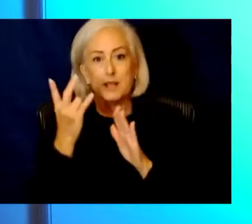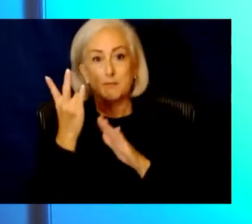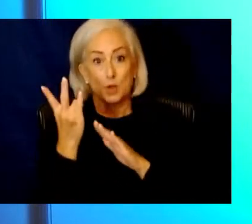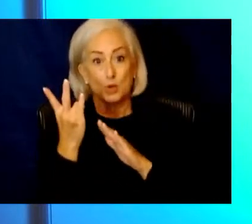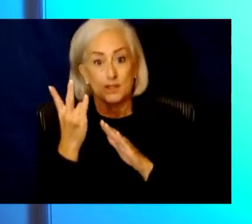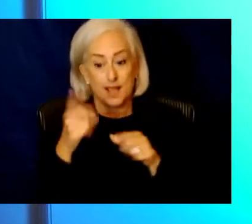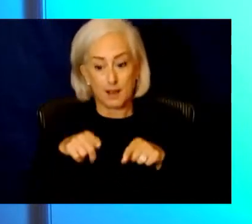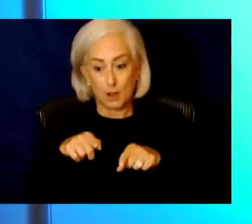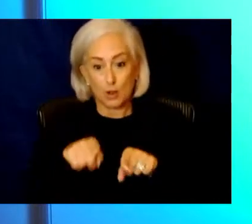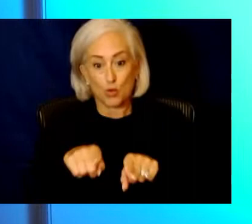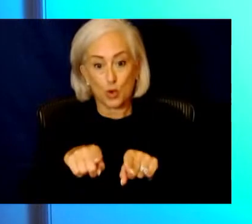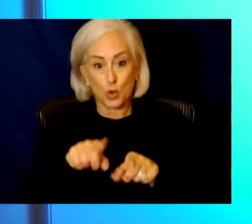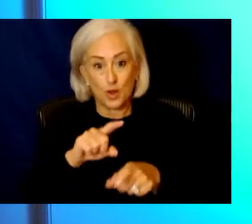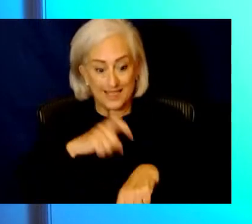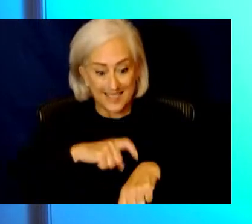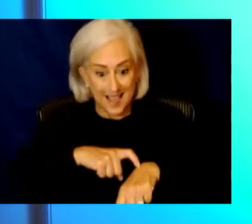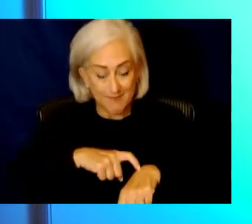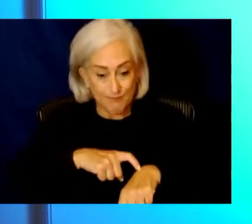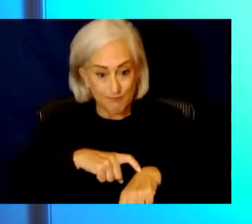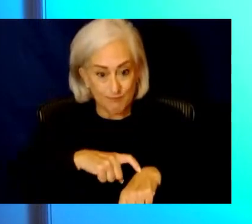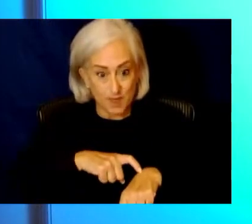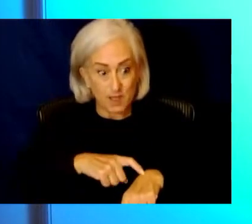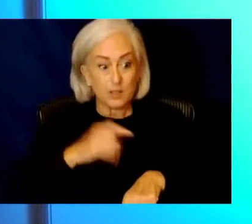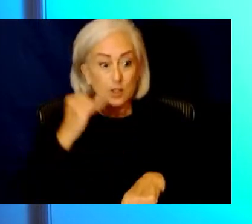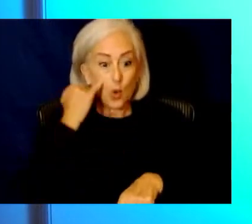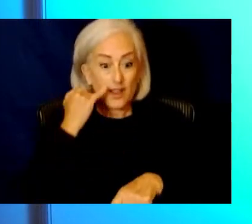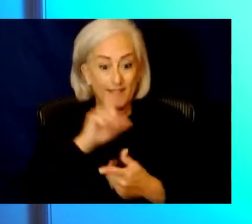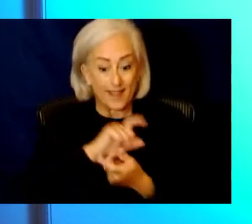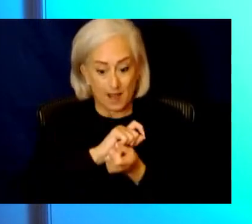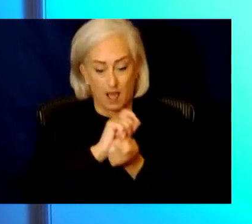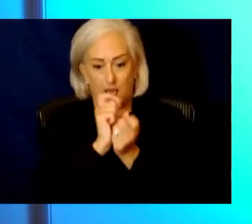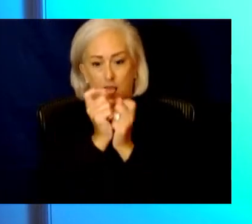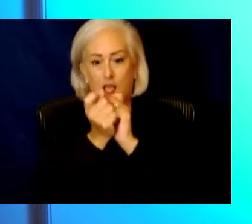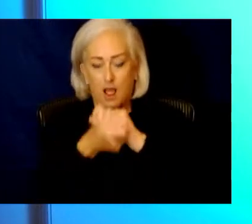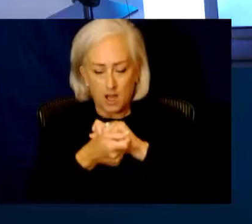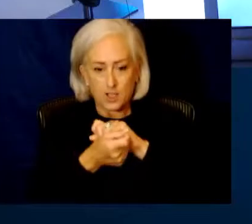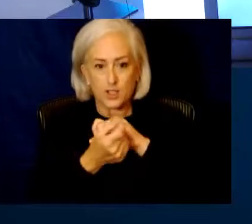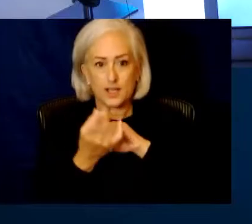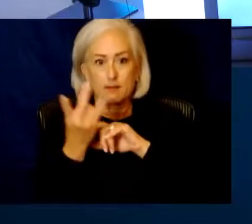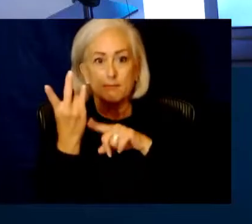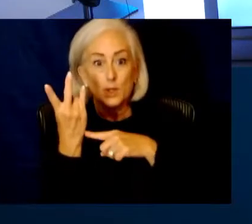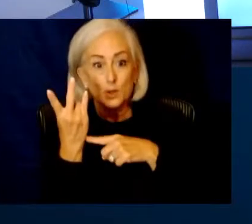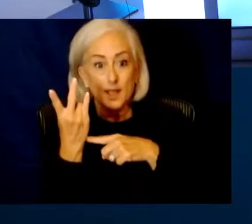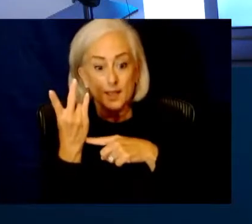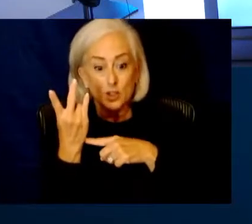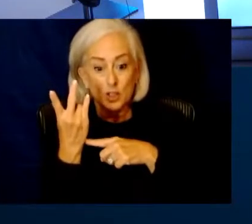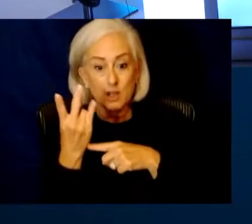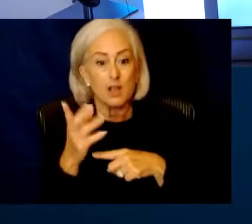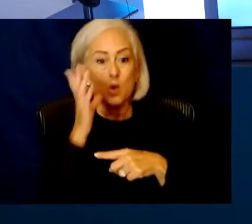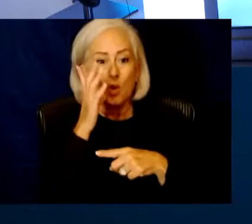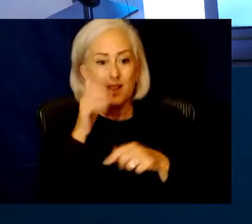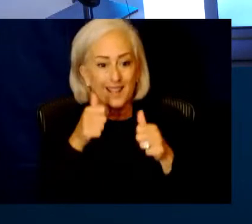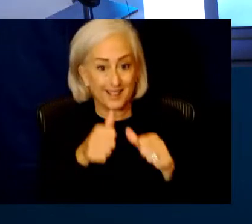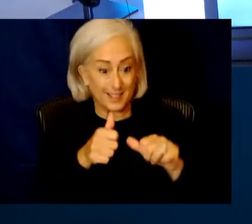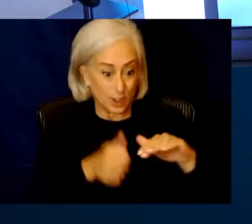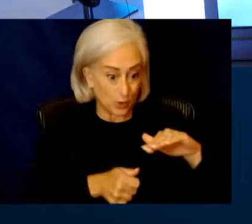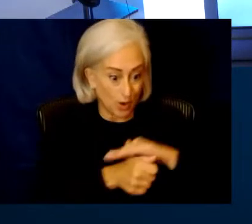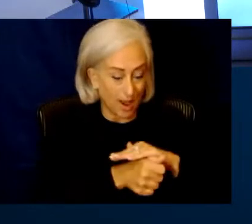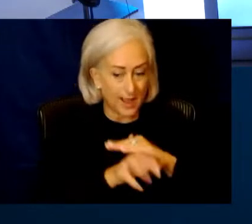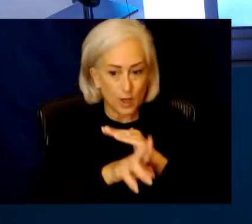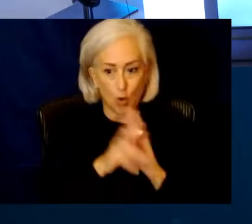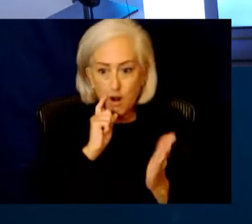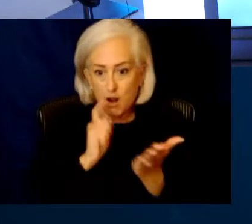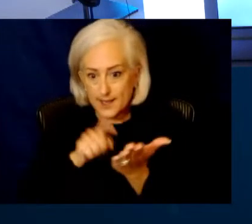find another way to hide? And so that's why the durability and the longevity of this is going to be very interesting. Okay, Johnny has